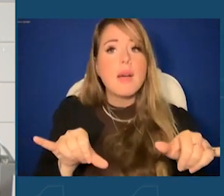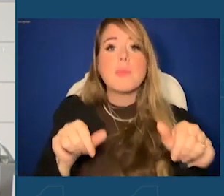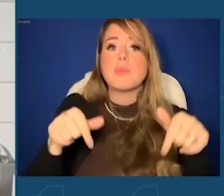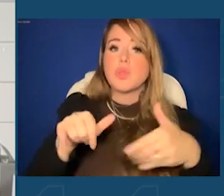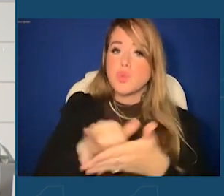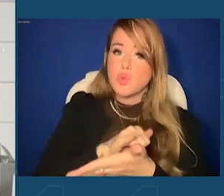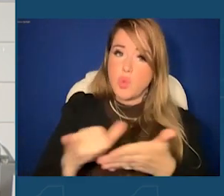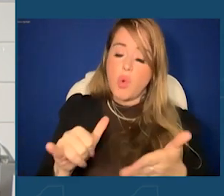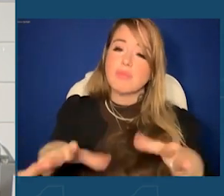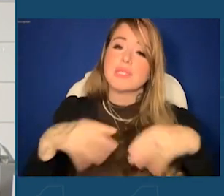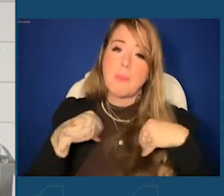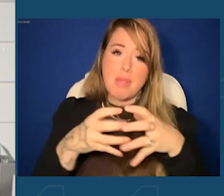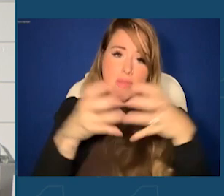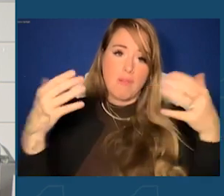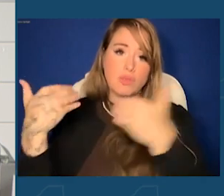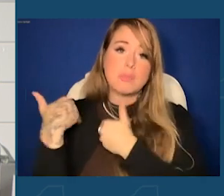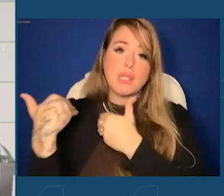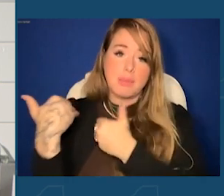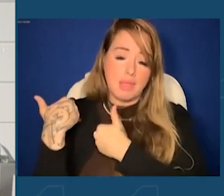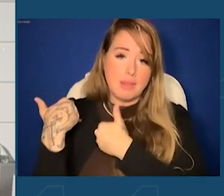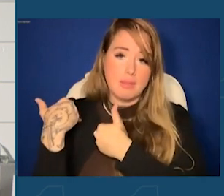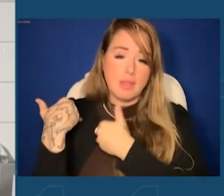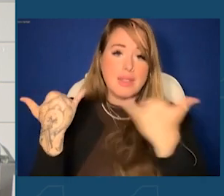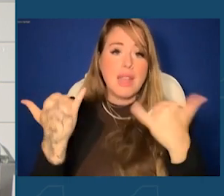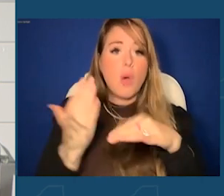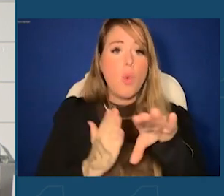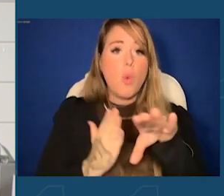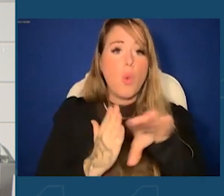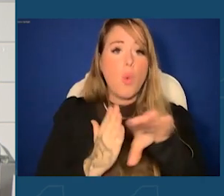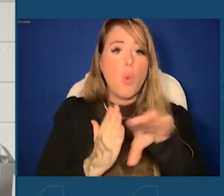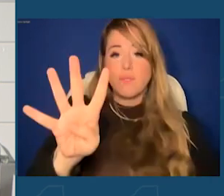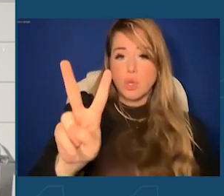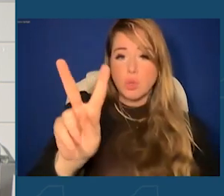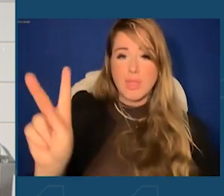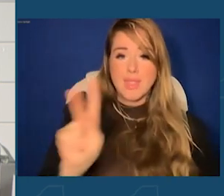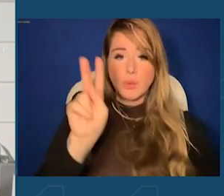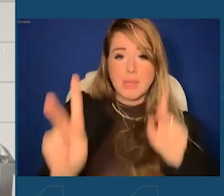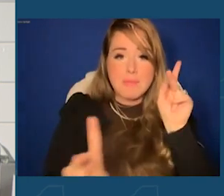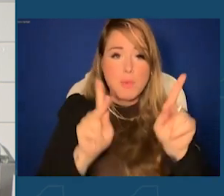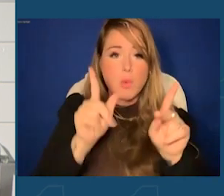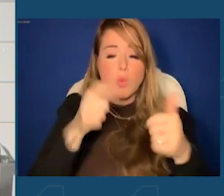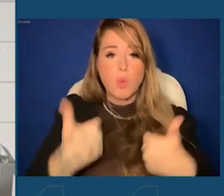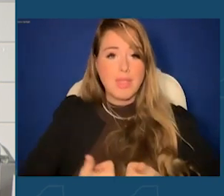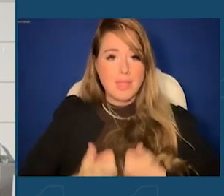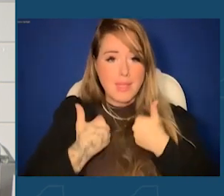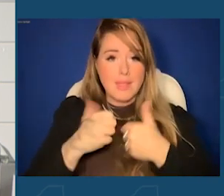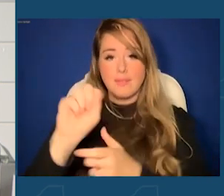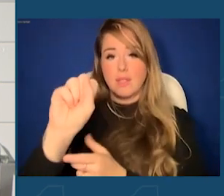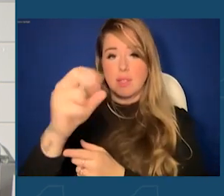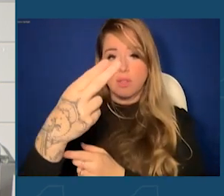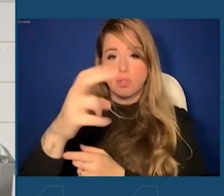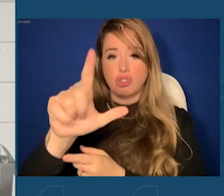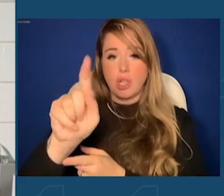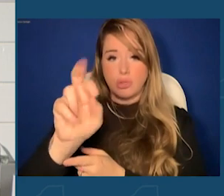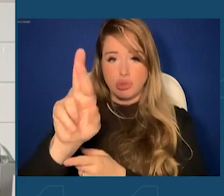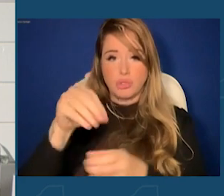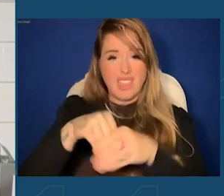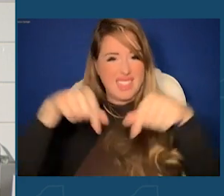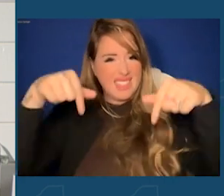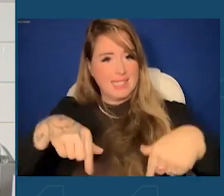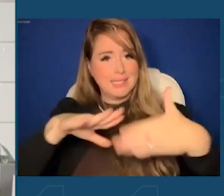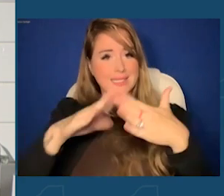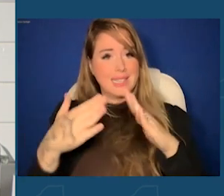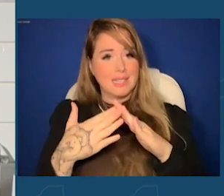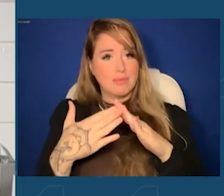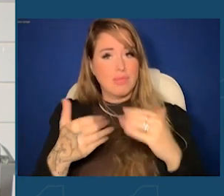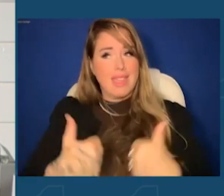responsibility. And the fact that right now there are over 42,000 people sheltered, safely sheltered in this city,